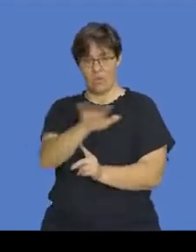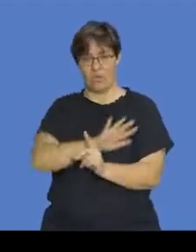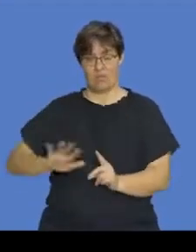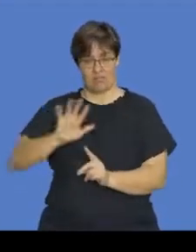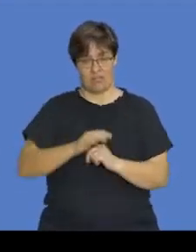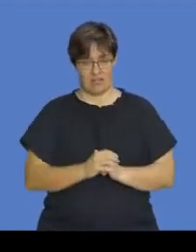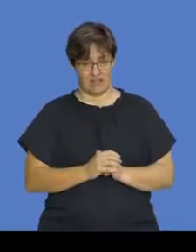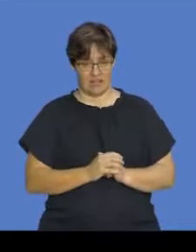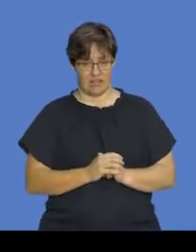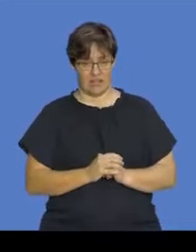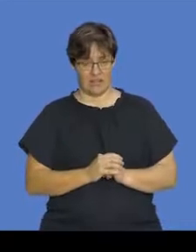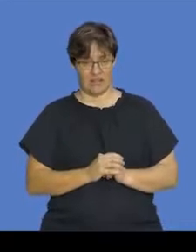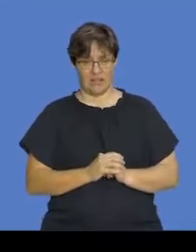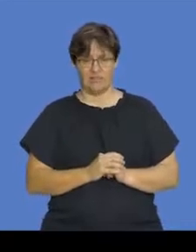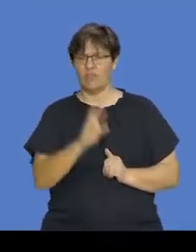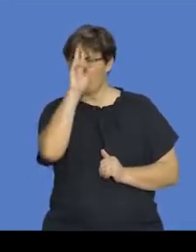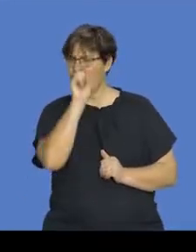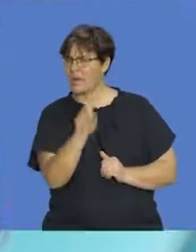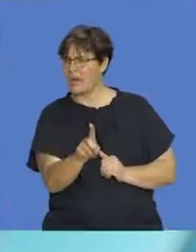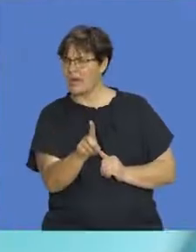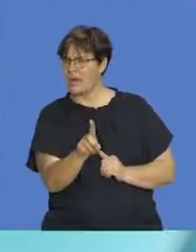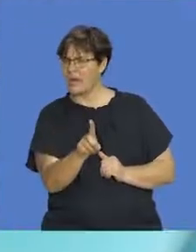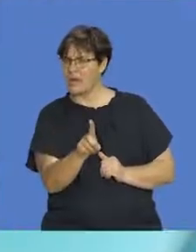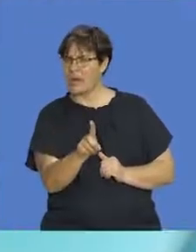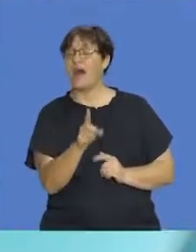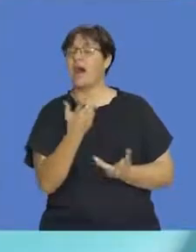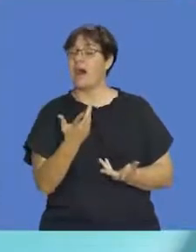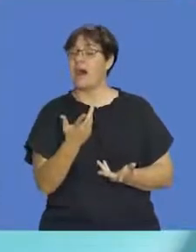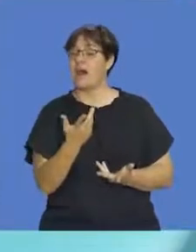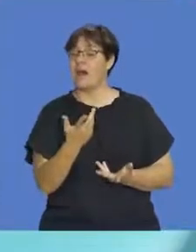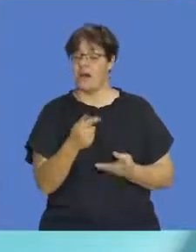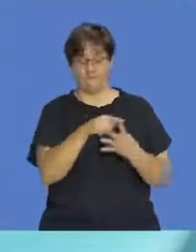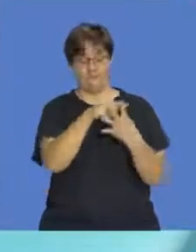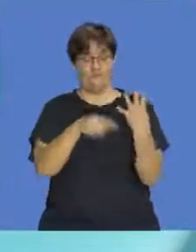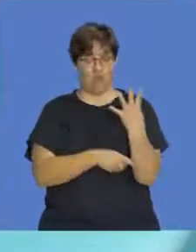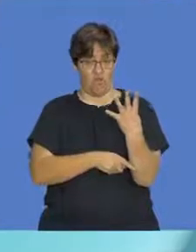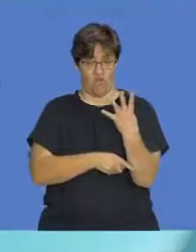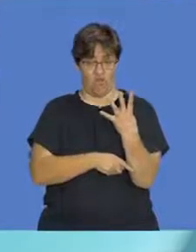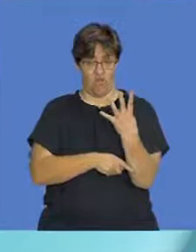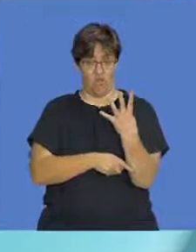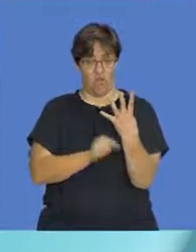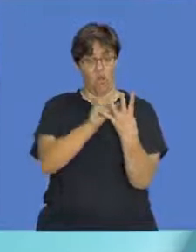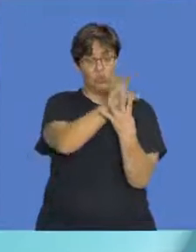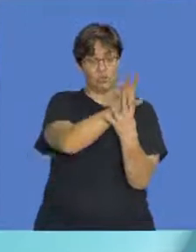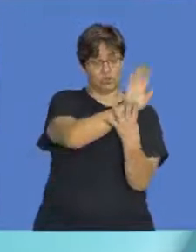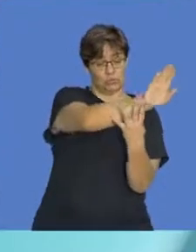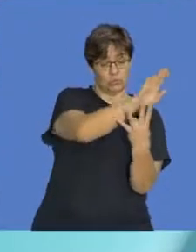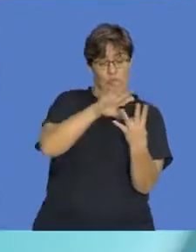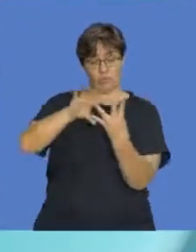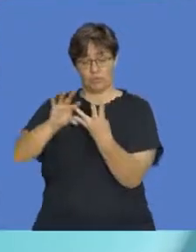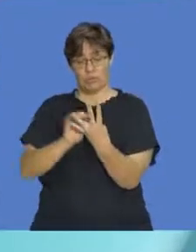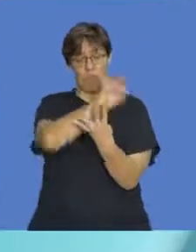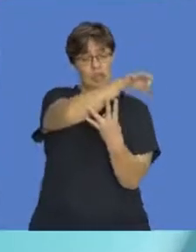space. Now, if you remember, I said to you there are 4 suites, and in each suite there are